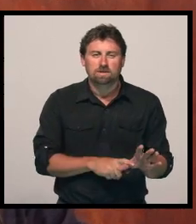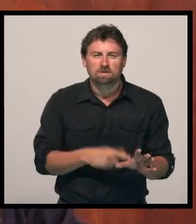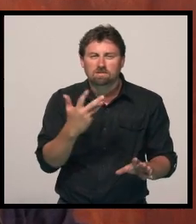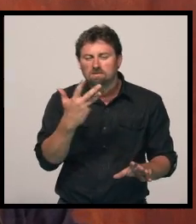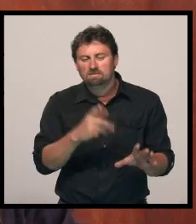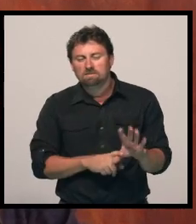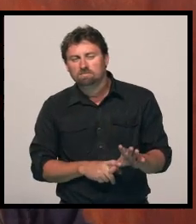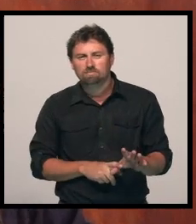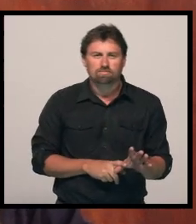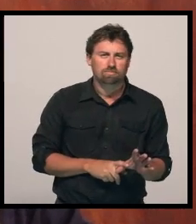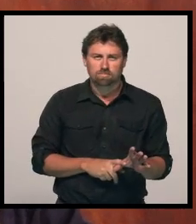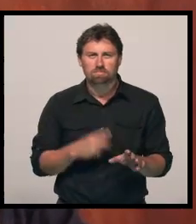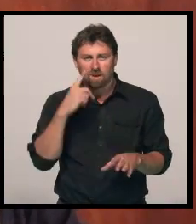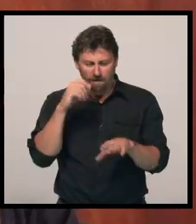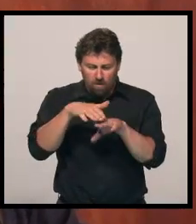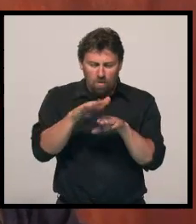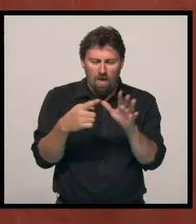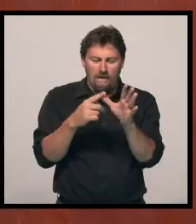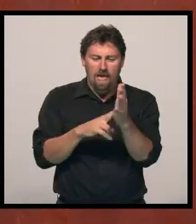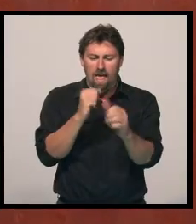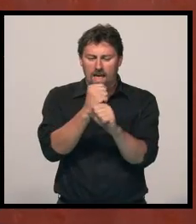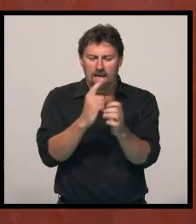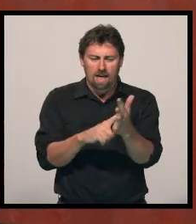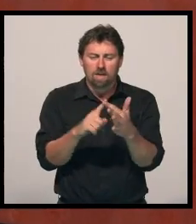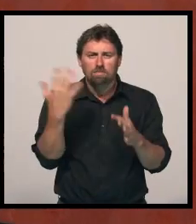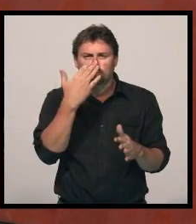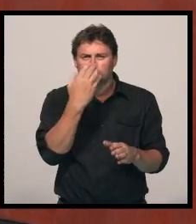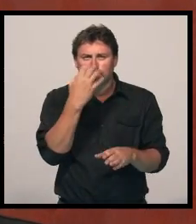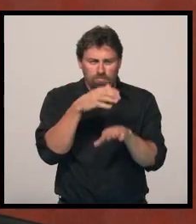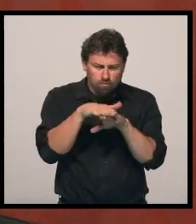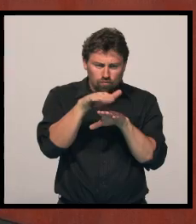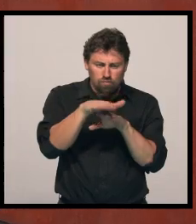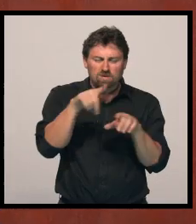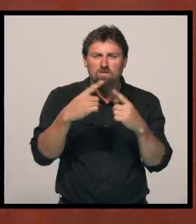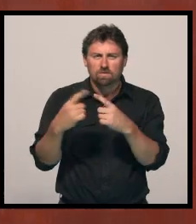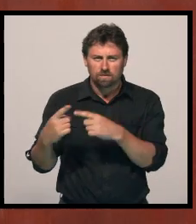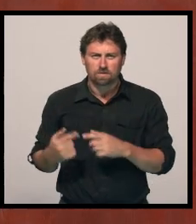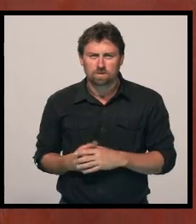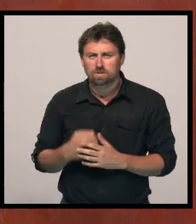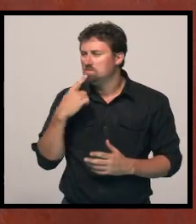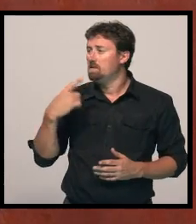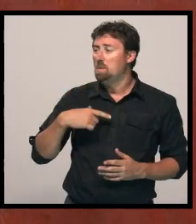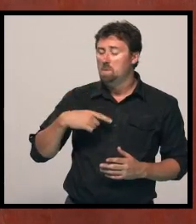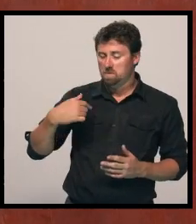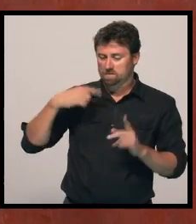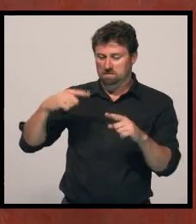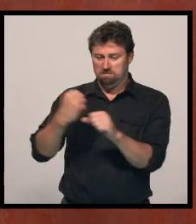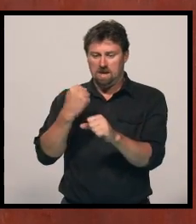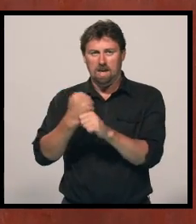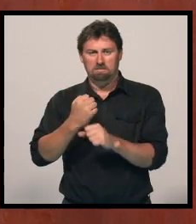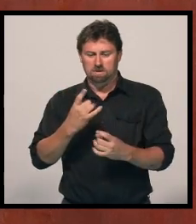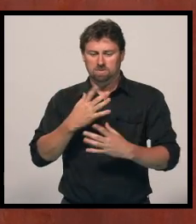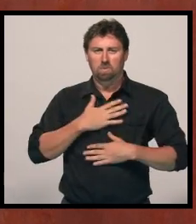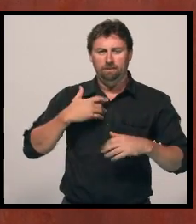as opposed to, say, the metal bodied ones. Yeah, that come about when I was starting to make my own furniture. I found the